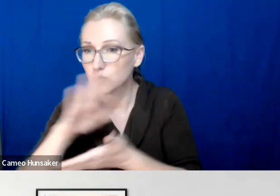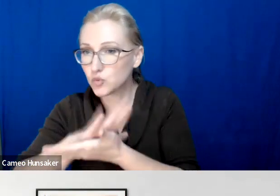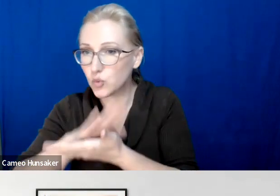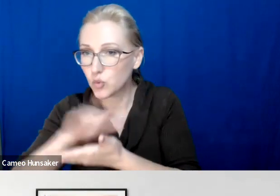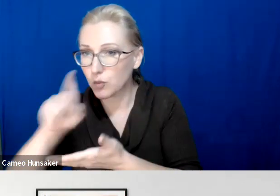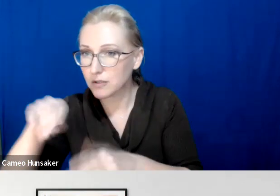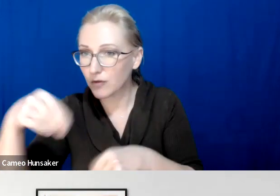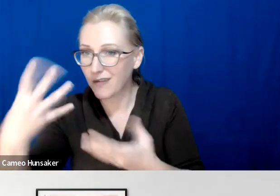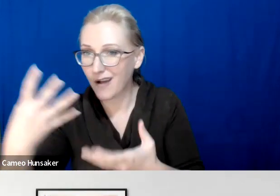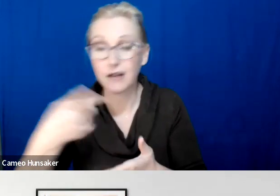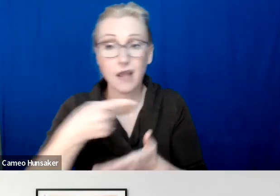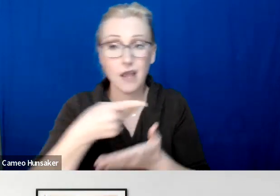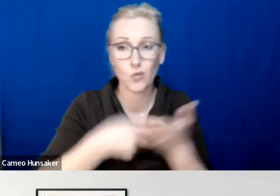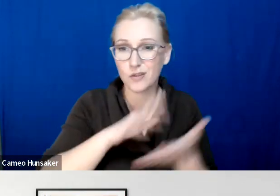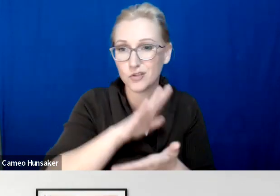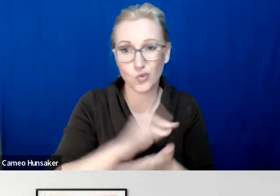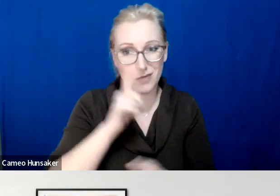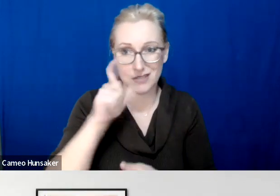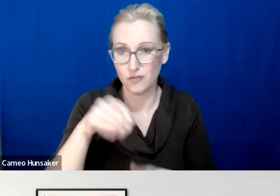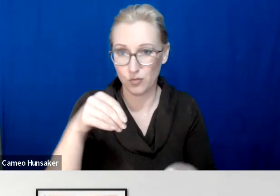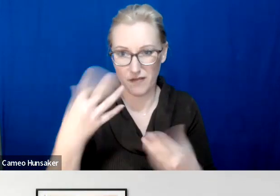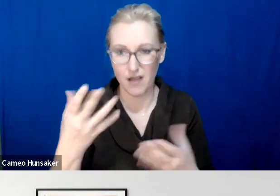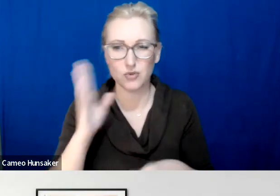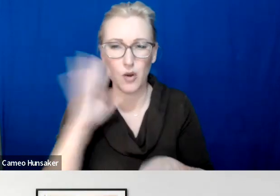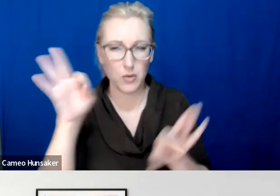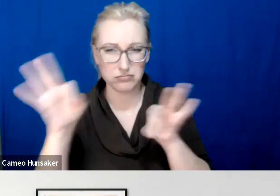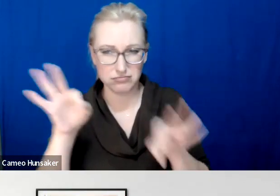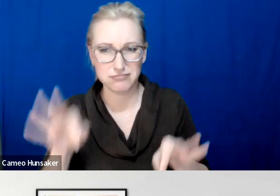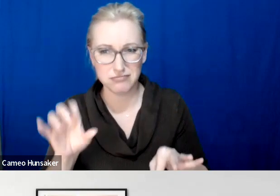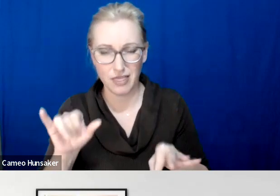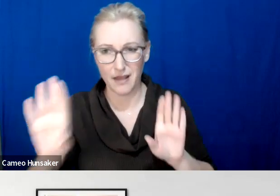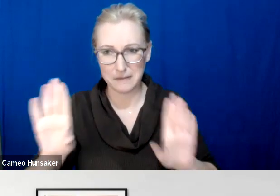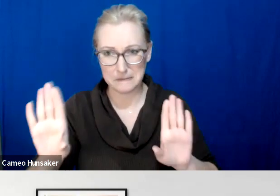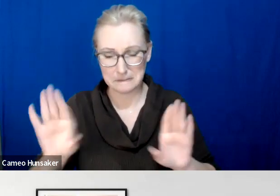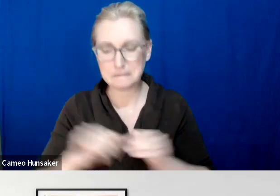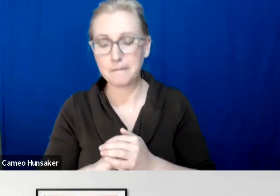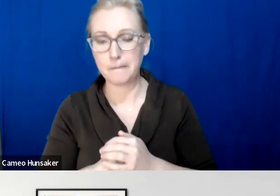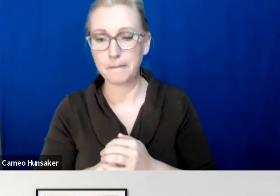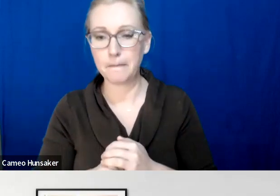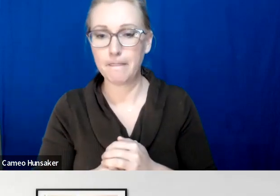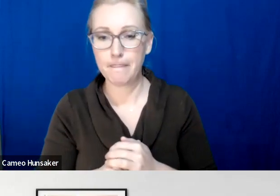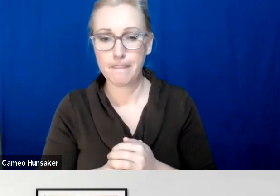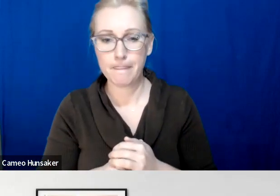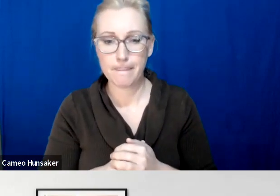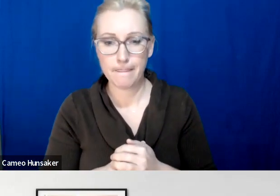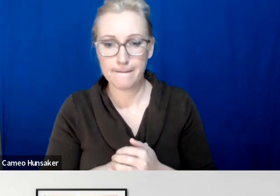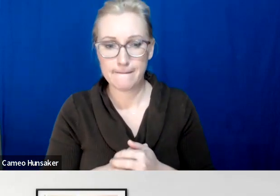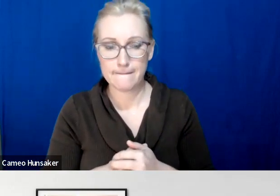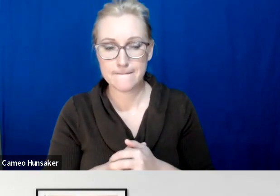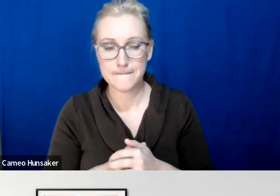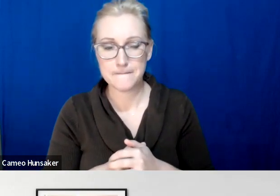what doesn't. So I'll kind of talk through some of that so that there's some understanding there. So